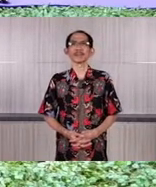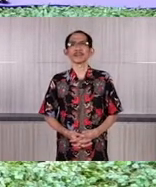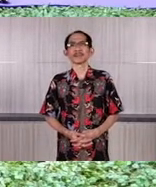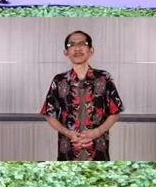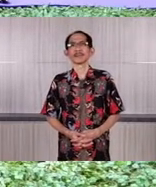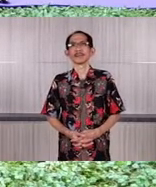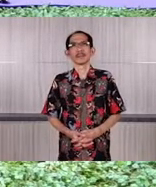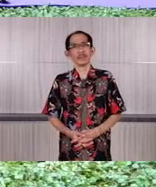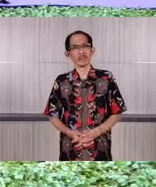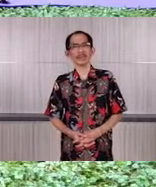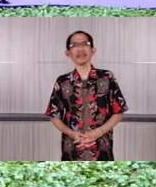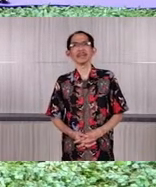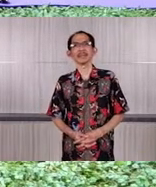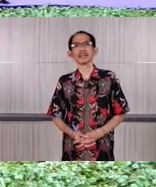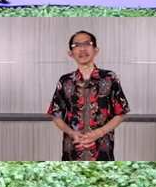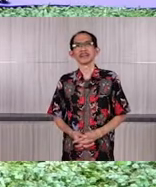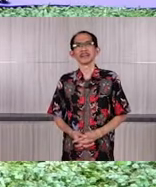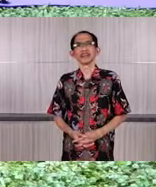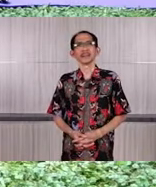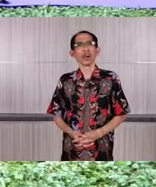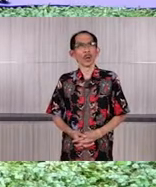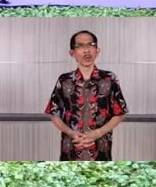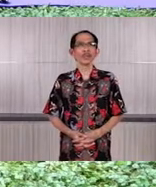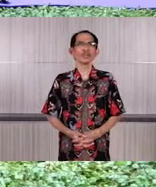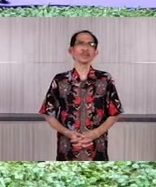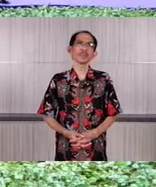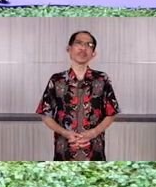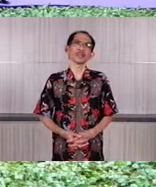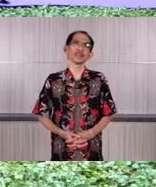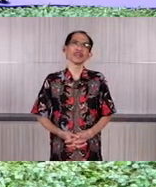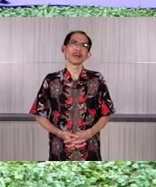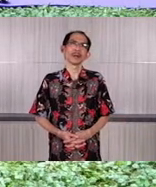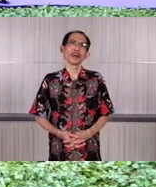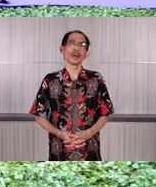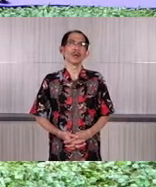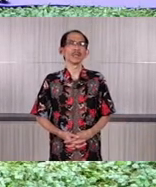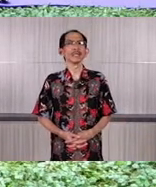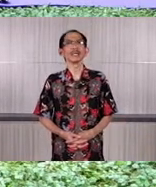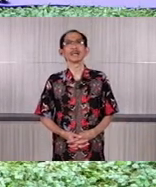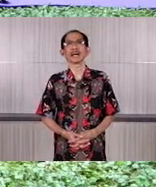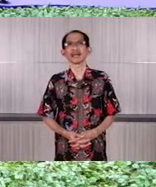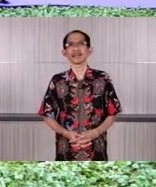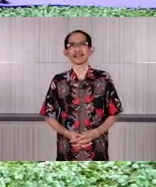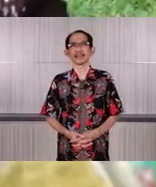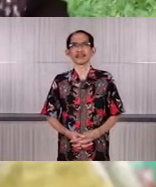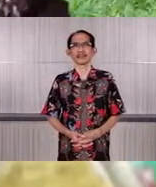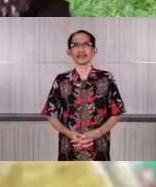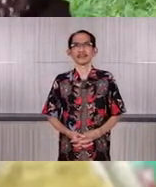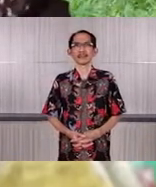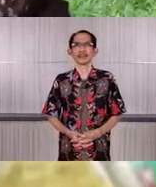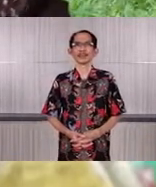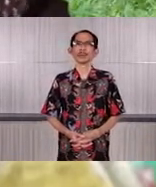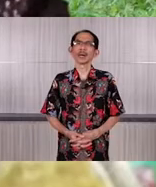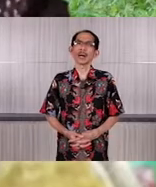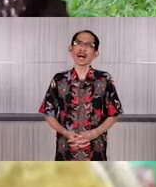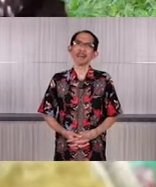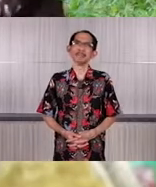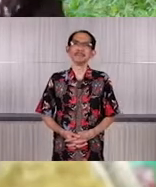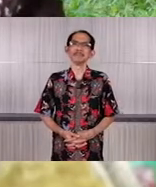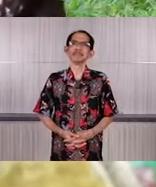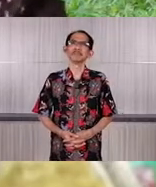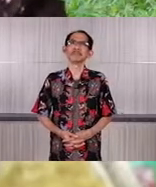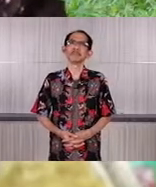Jesus, Mary, the Holy Spirit, or healing light, to